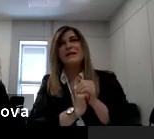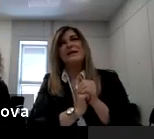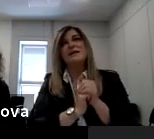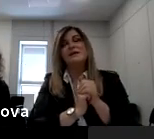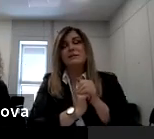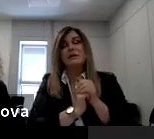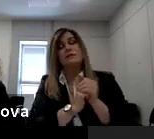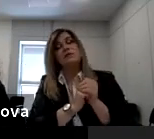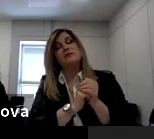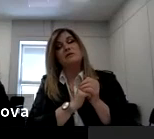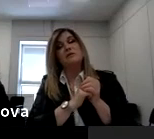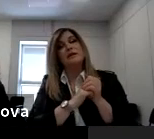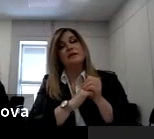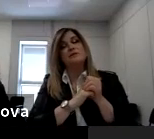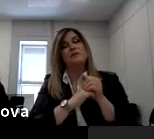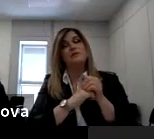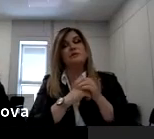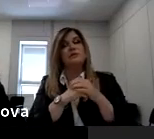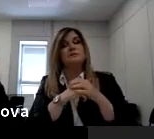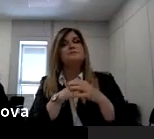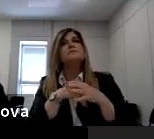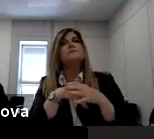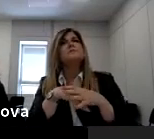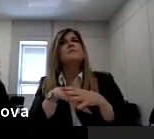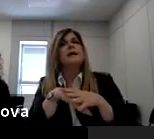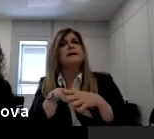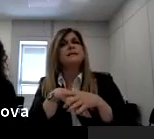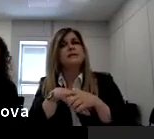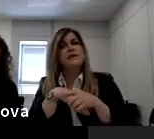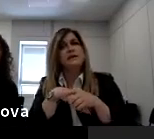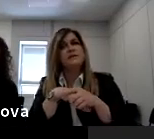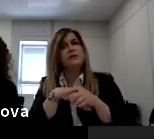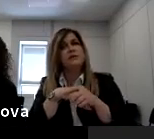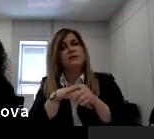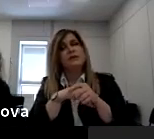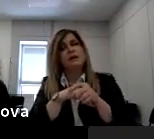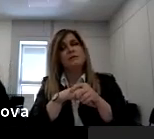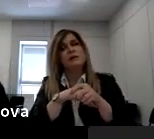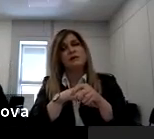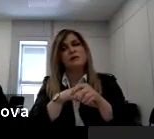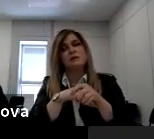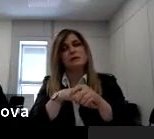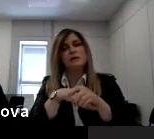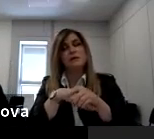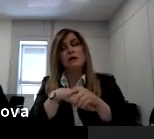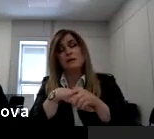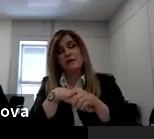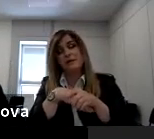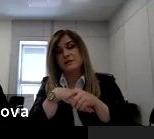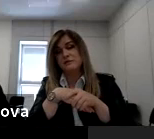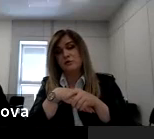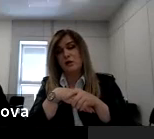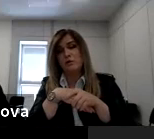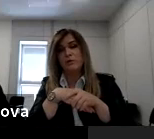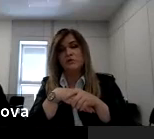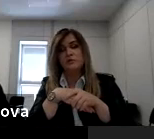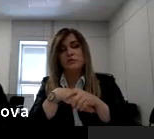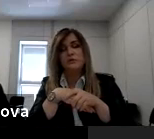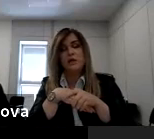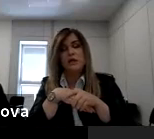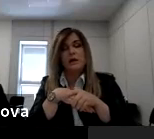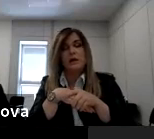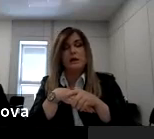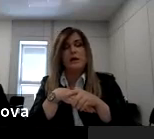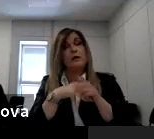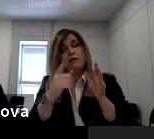we care about the quality of light. That's why we do it. And Cree, at the moment, they are best in color LEDs from our point of